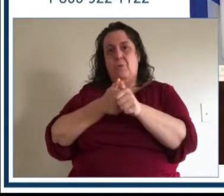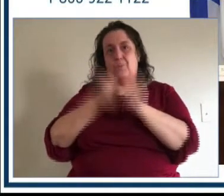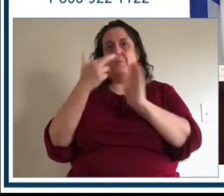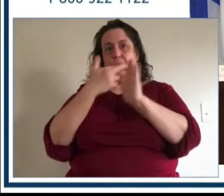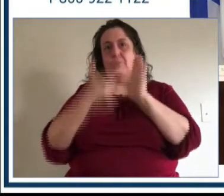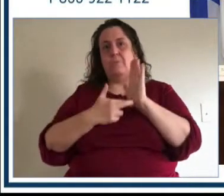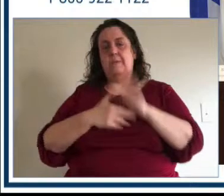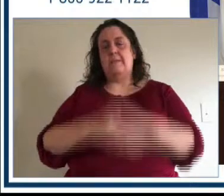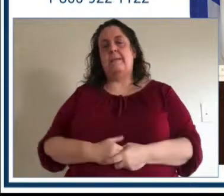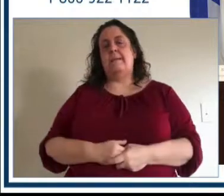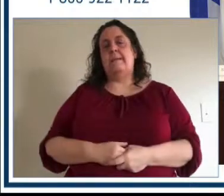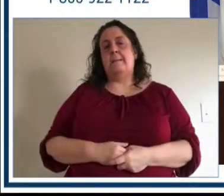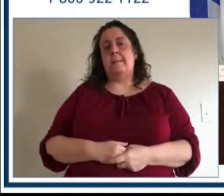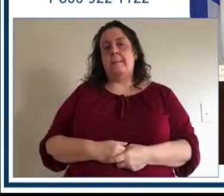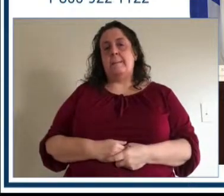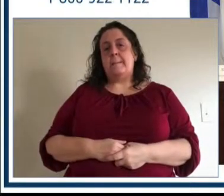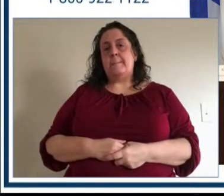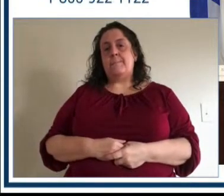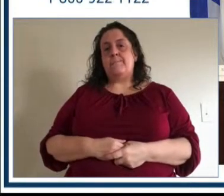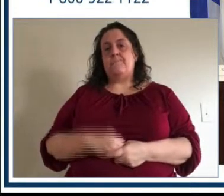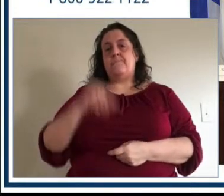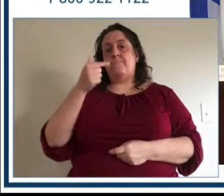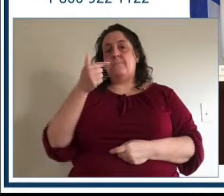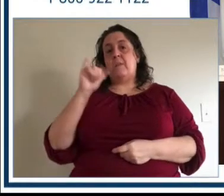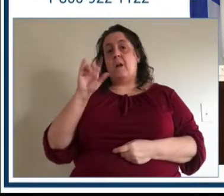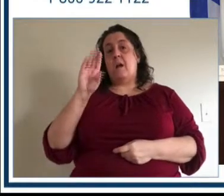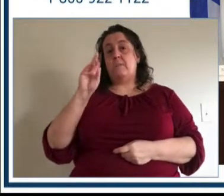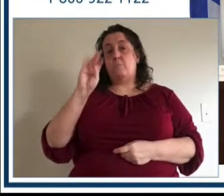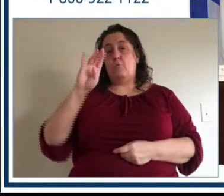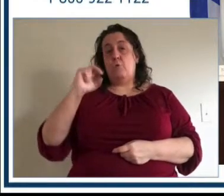Corey LeBlanc next with the Guysborough Journal. Go ahead, Corey.